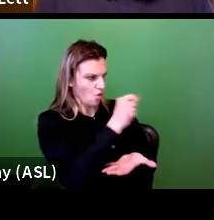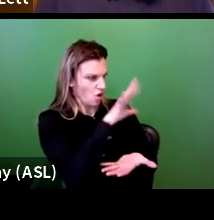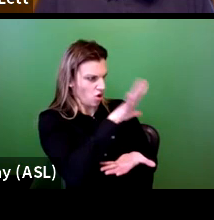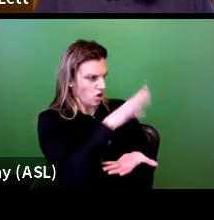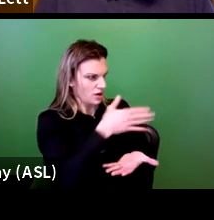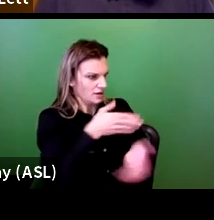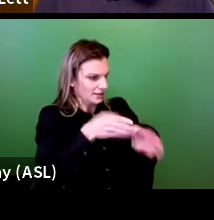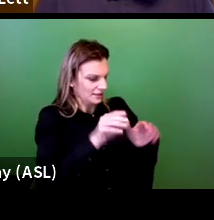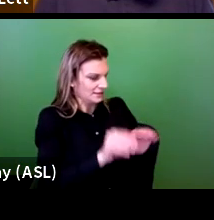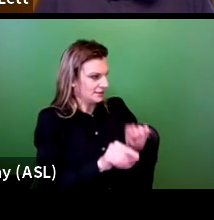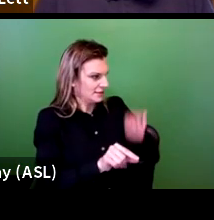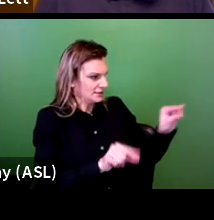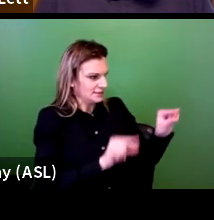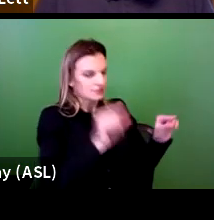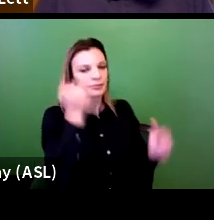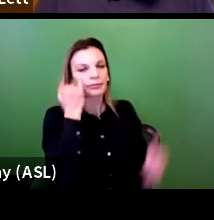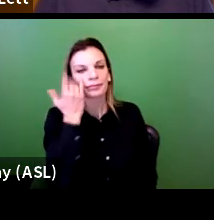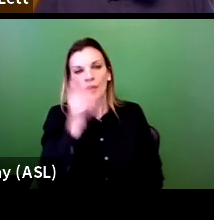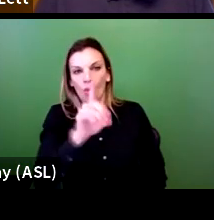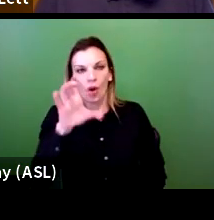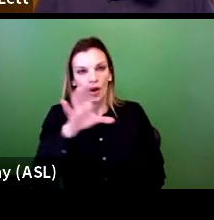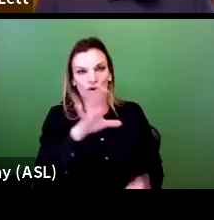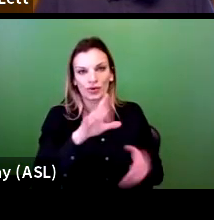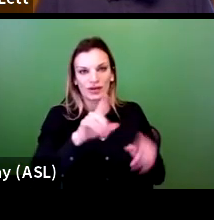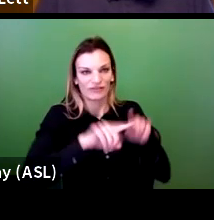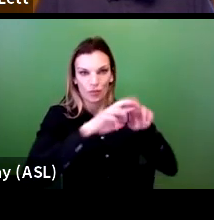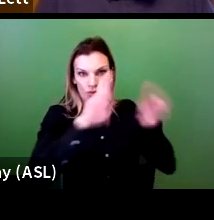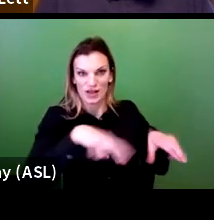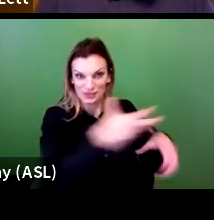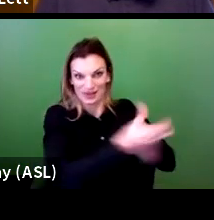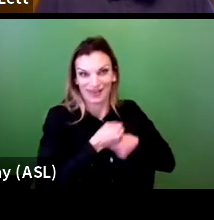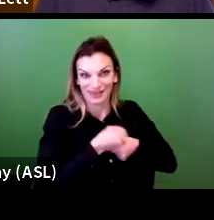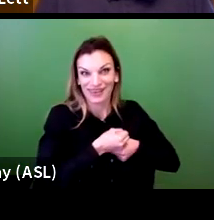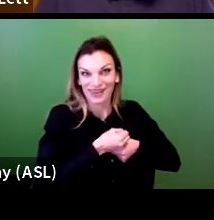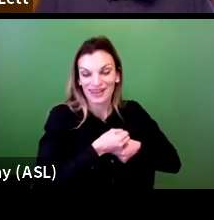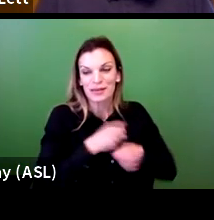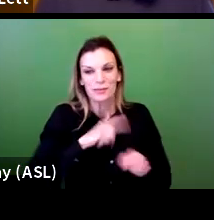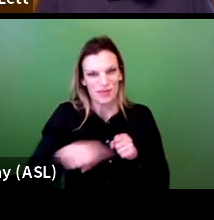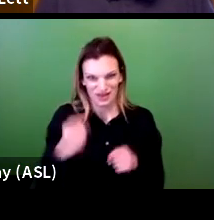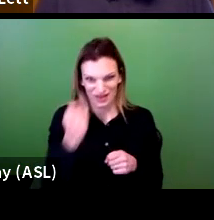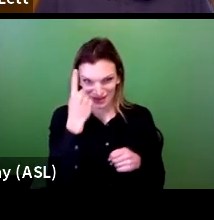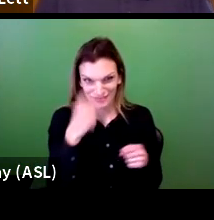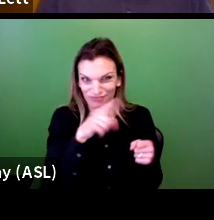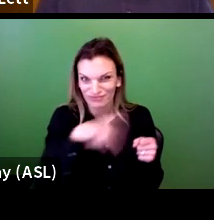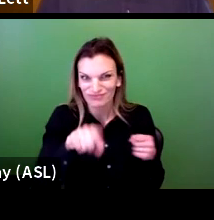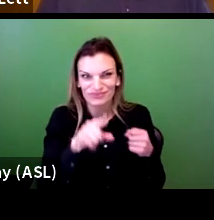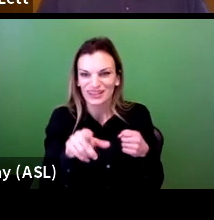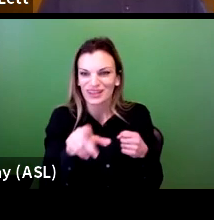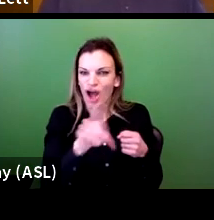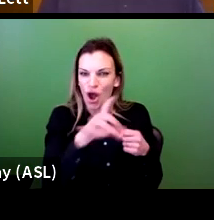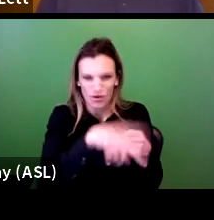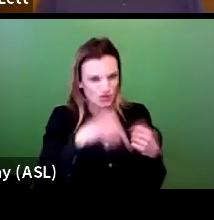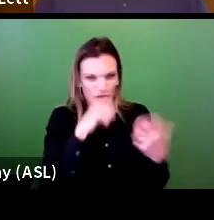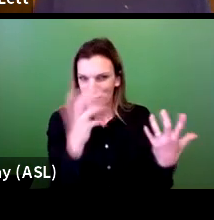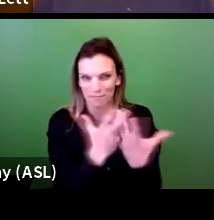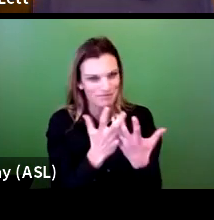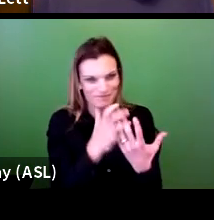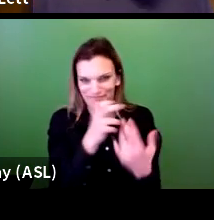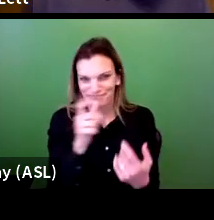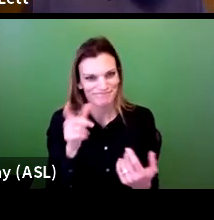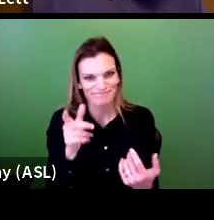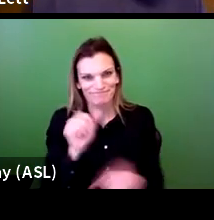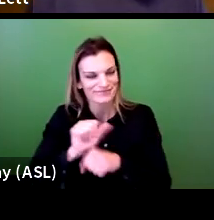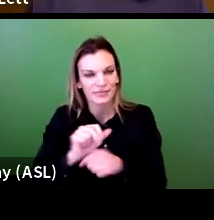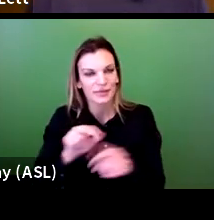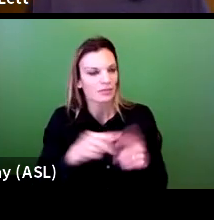I don't know, 100 resumes. Of the 150 of them simply don't meet the criteria of what you're asking for. These other 50 do, and then